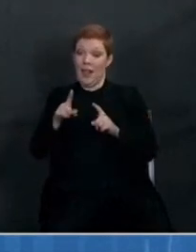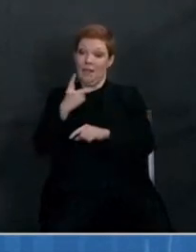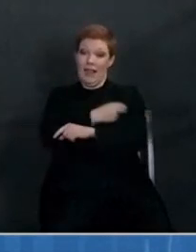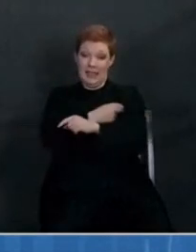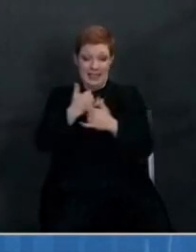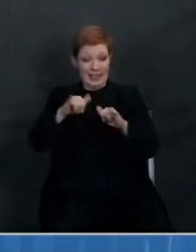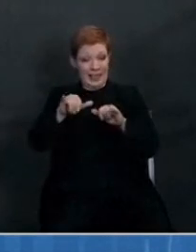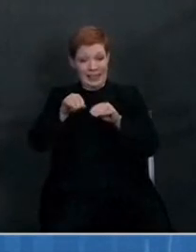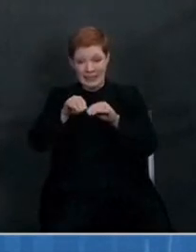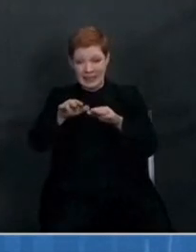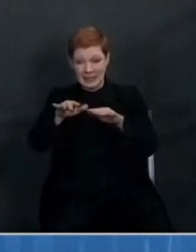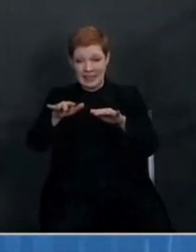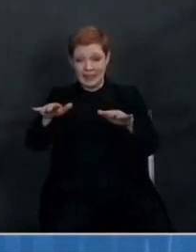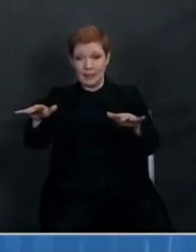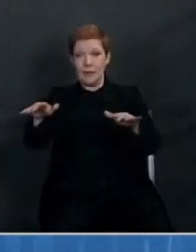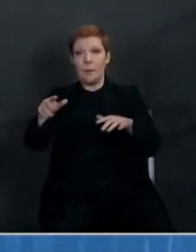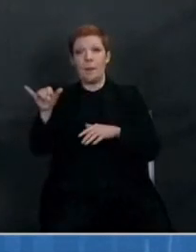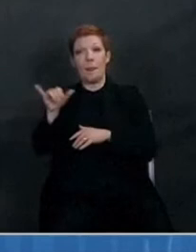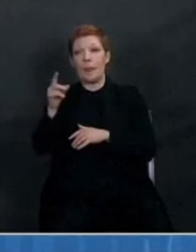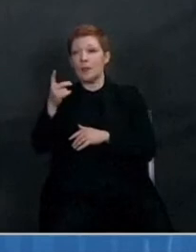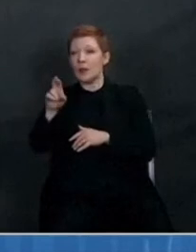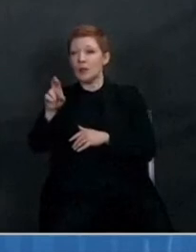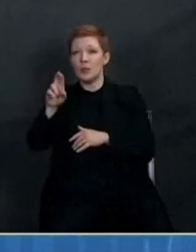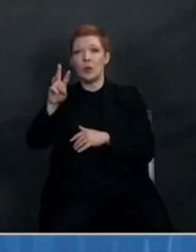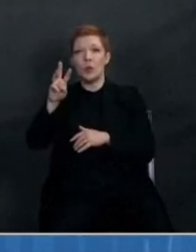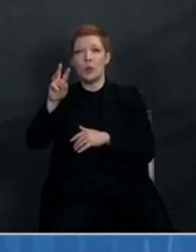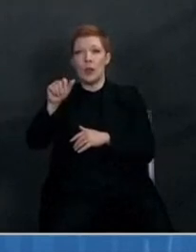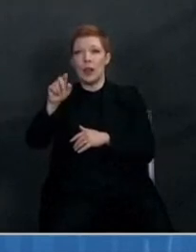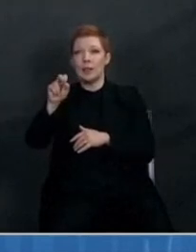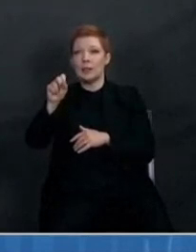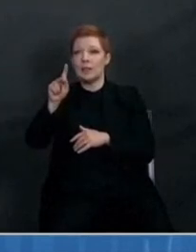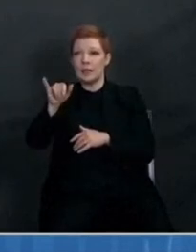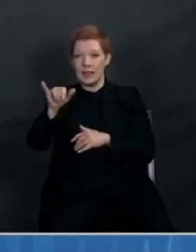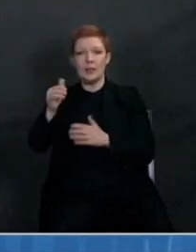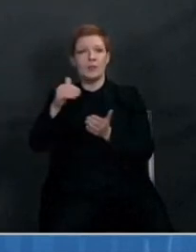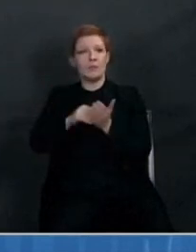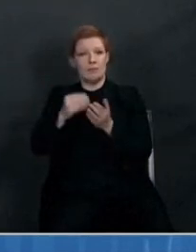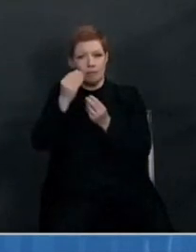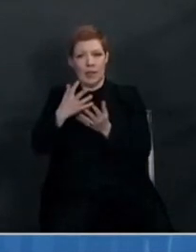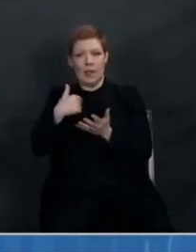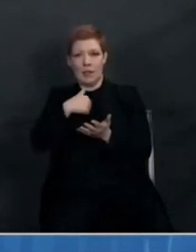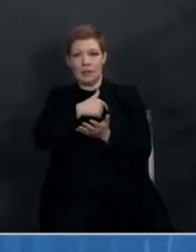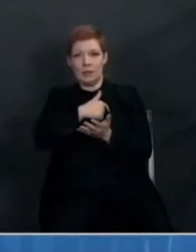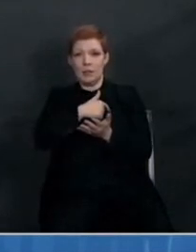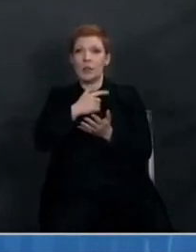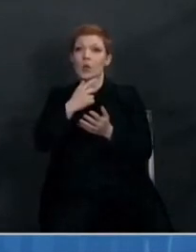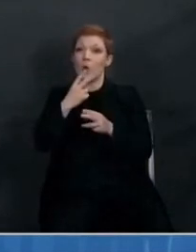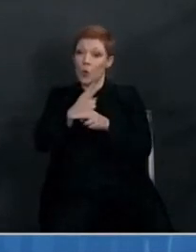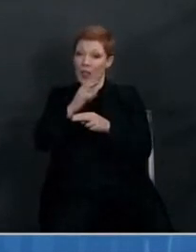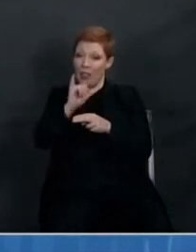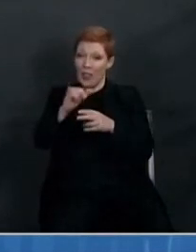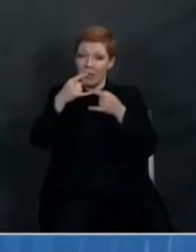out, as Dr. Walensky repeatedly reminds us, wearing a well-fitting mask is